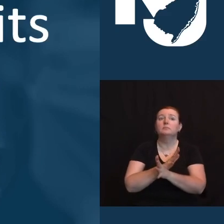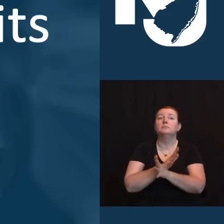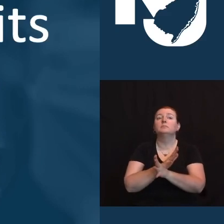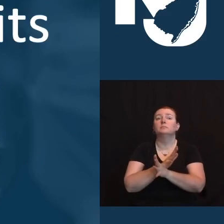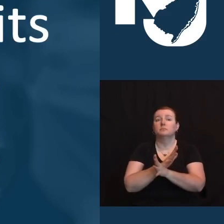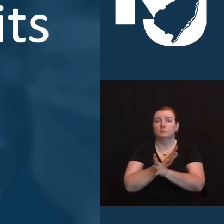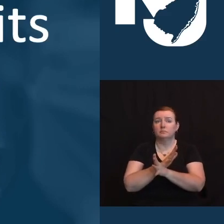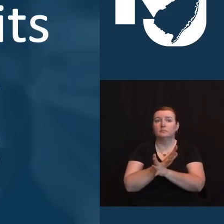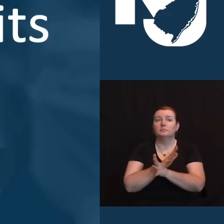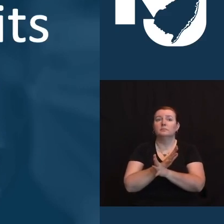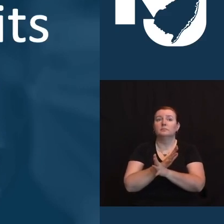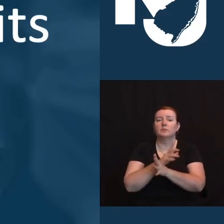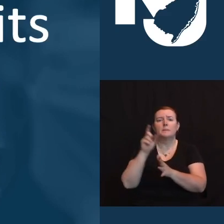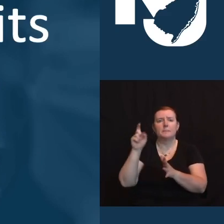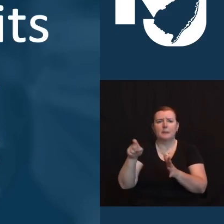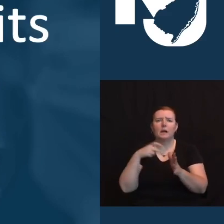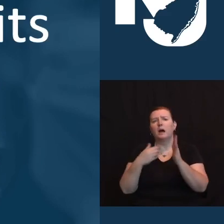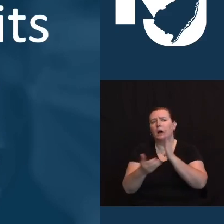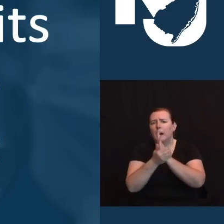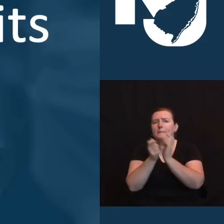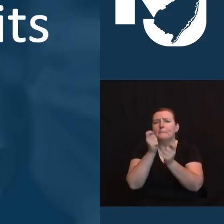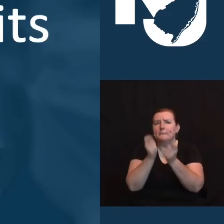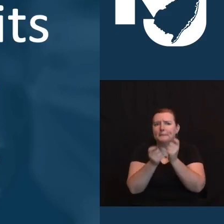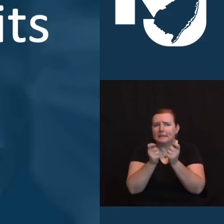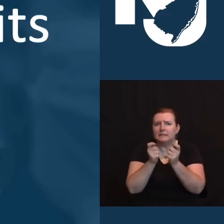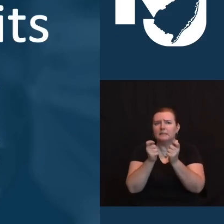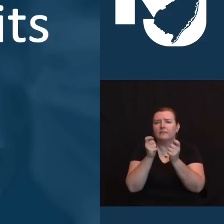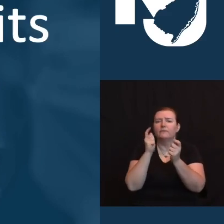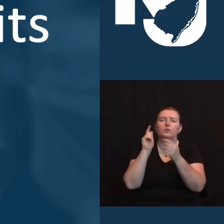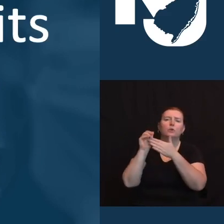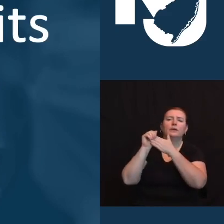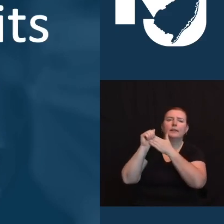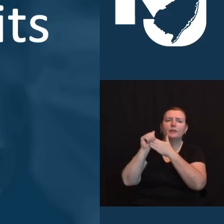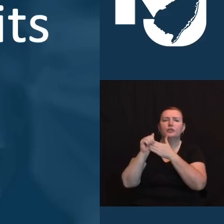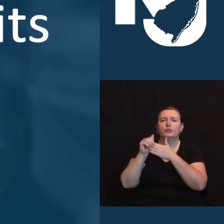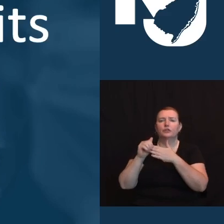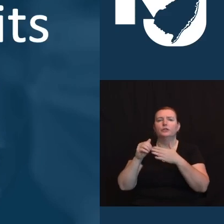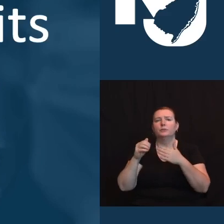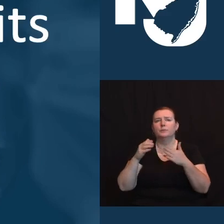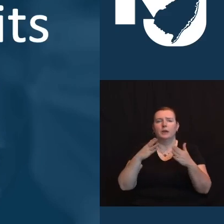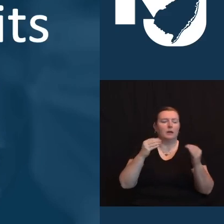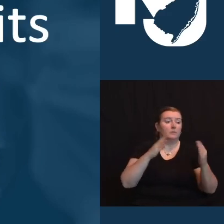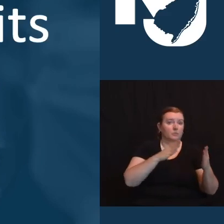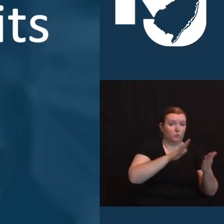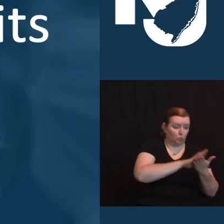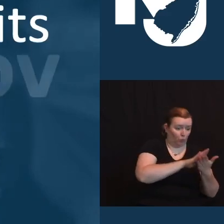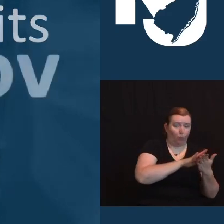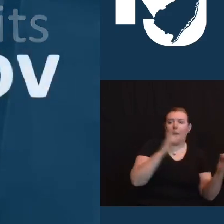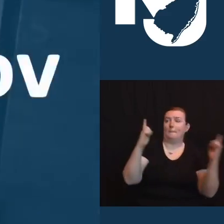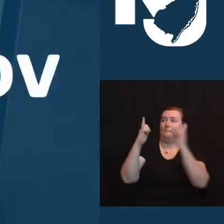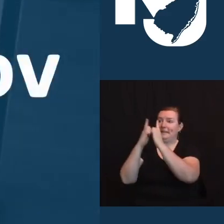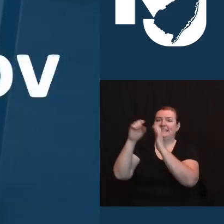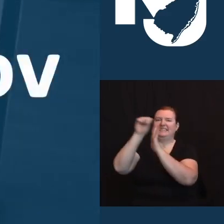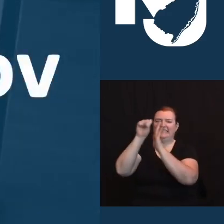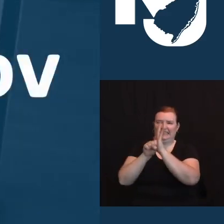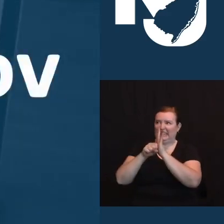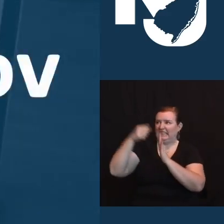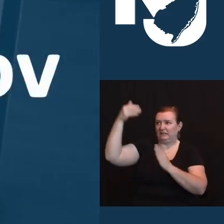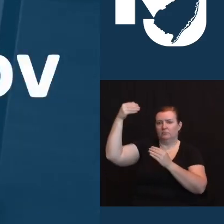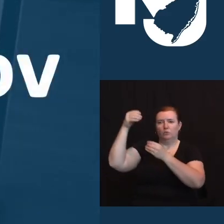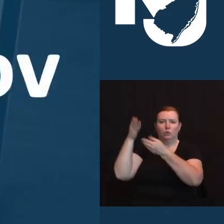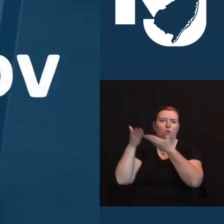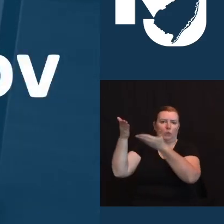educational leaders that district plans meet the expectations of the department guidelines. Also on